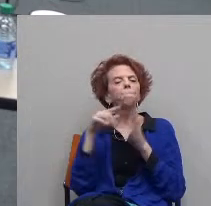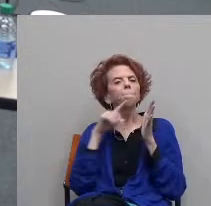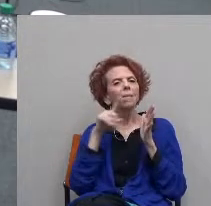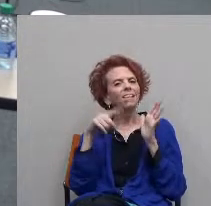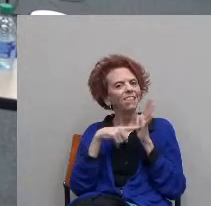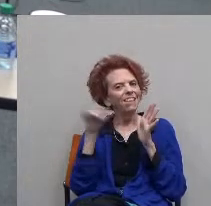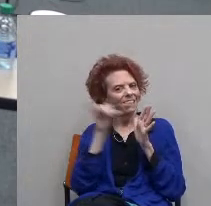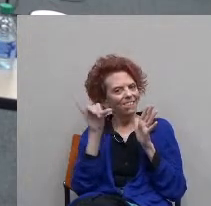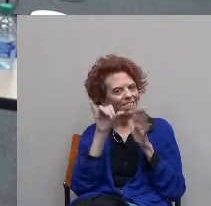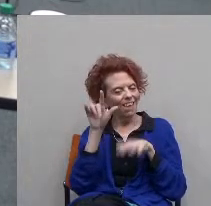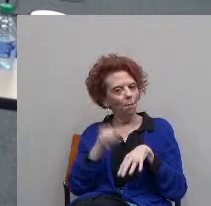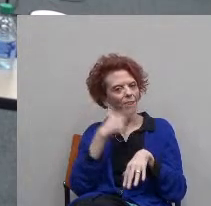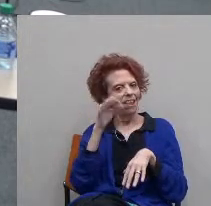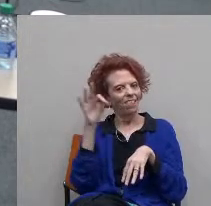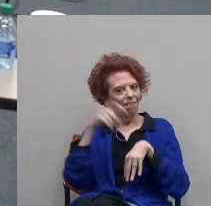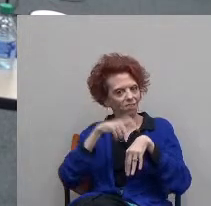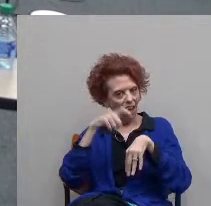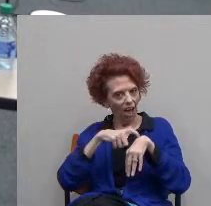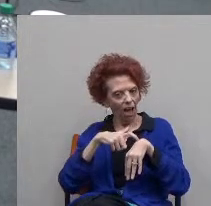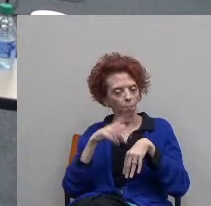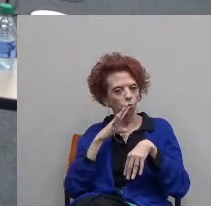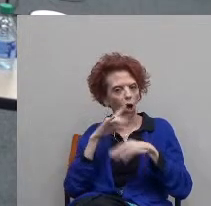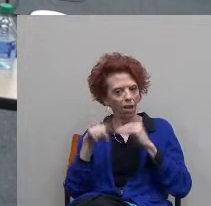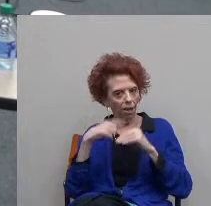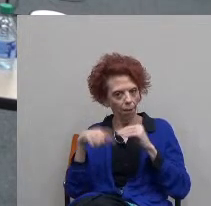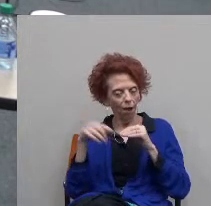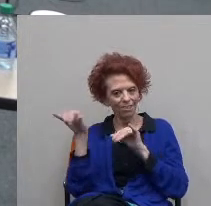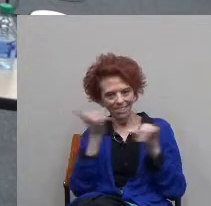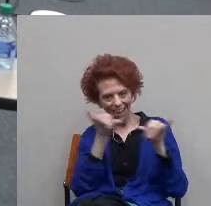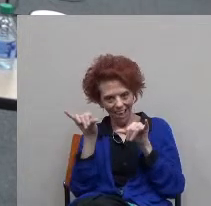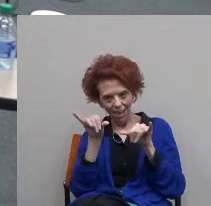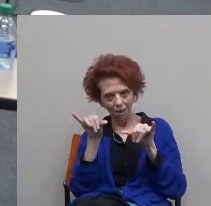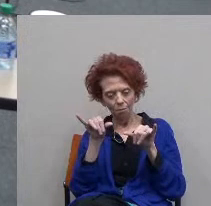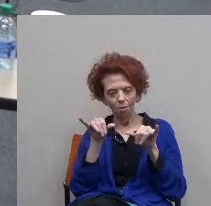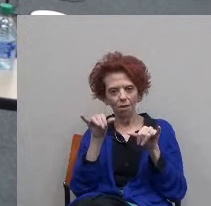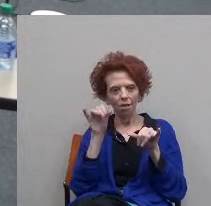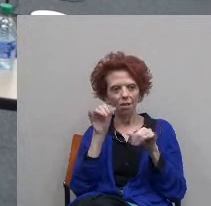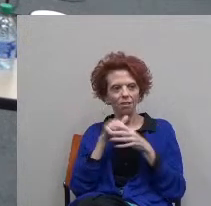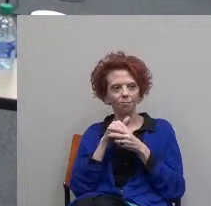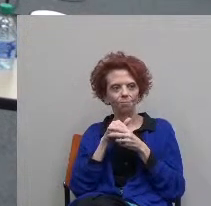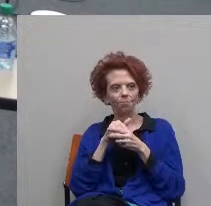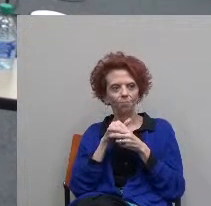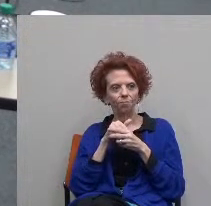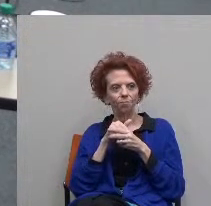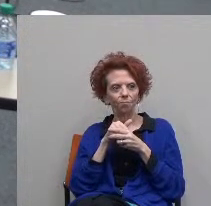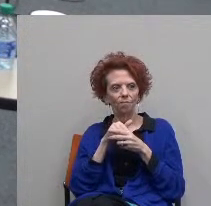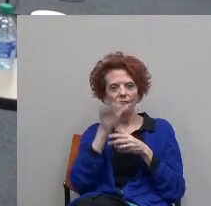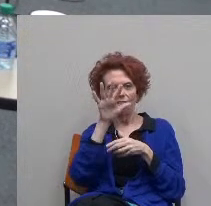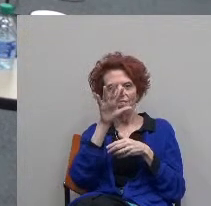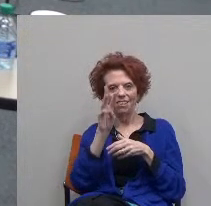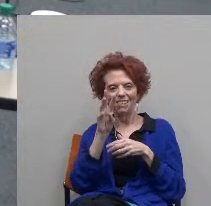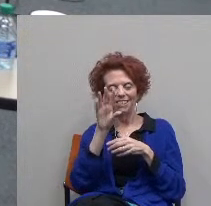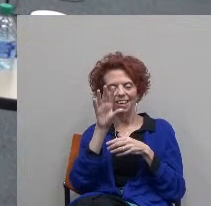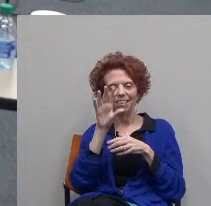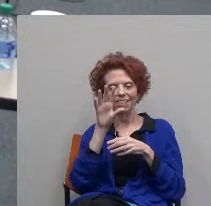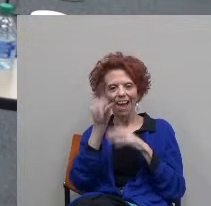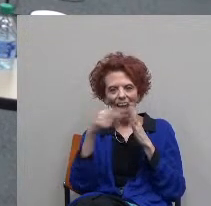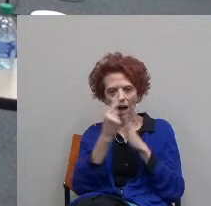Is this the same length of time we're talking about? Are we talking about something like 56 modules and hours